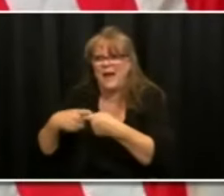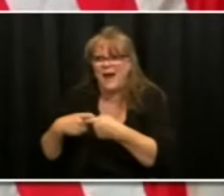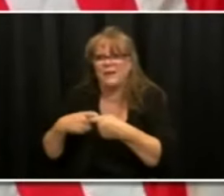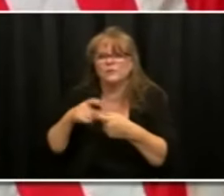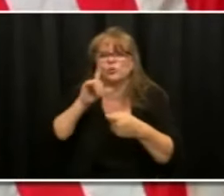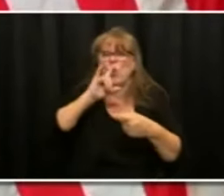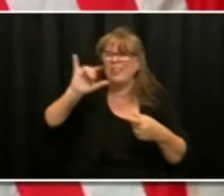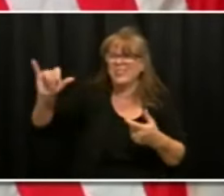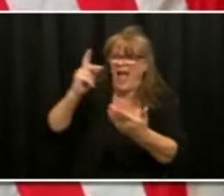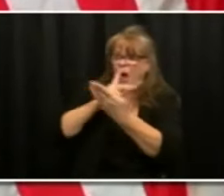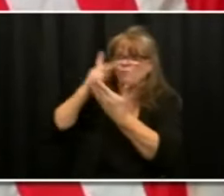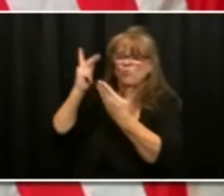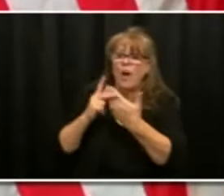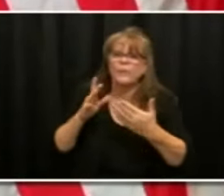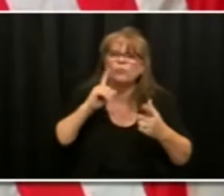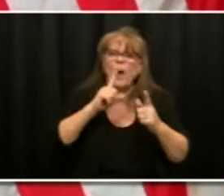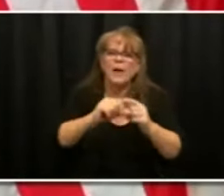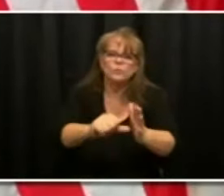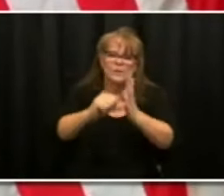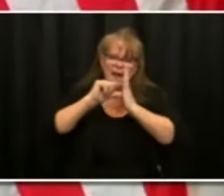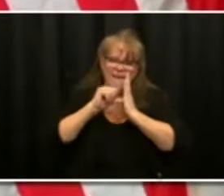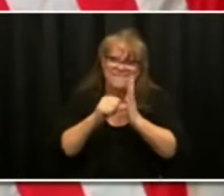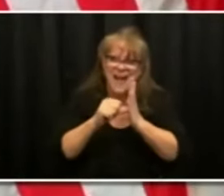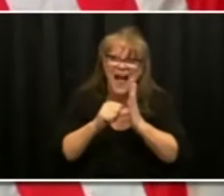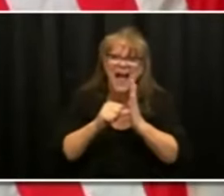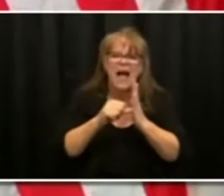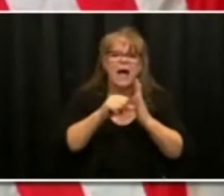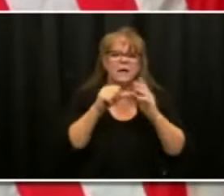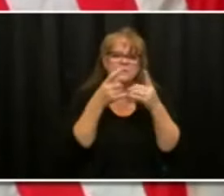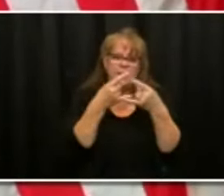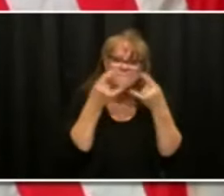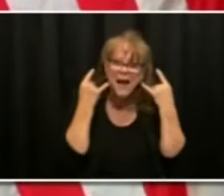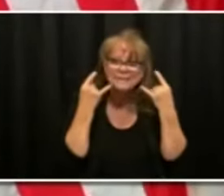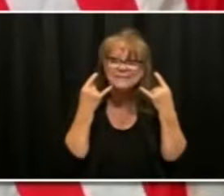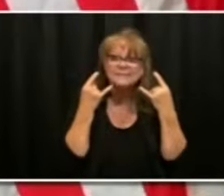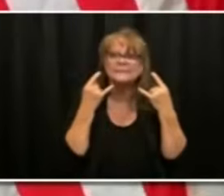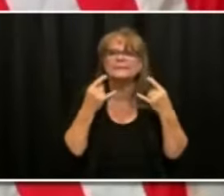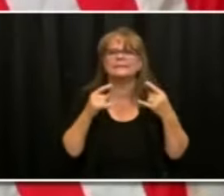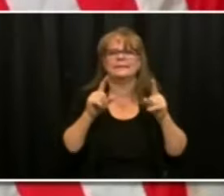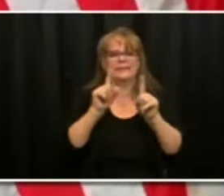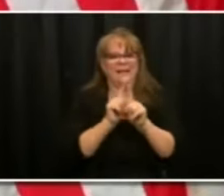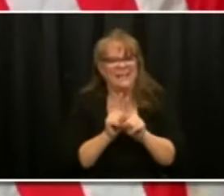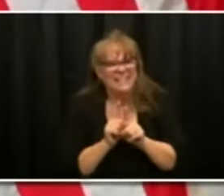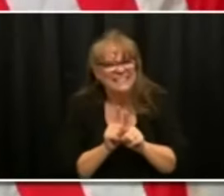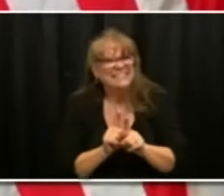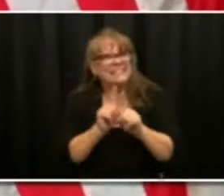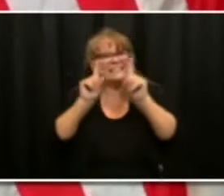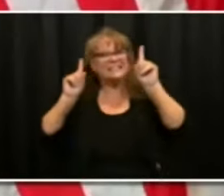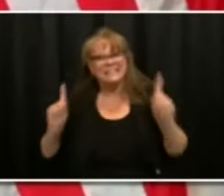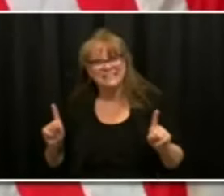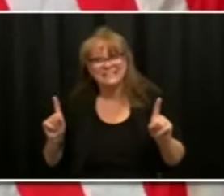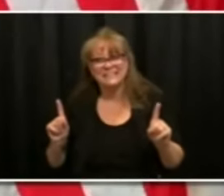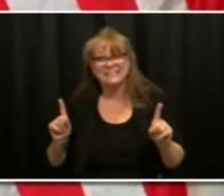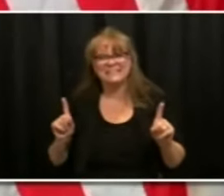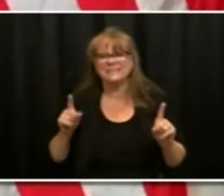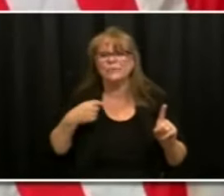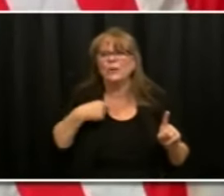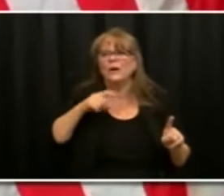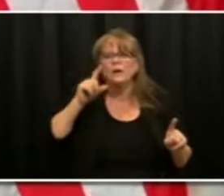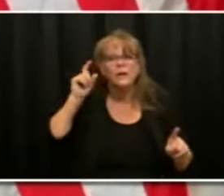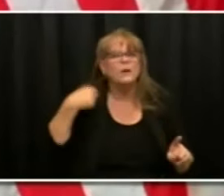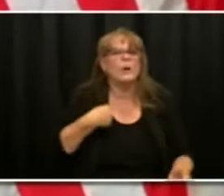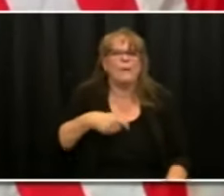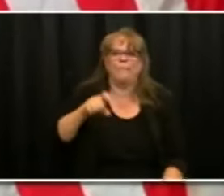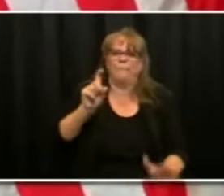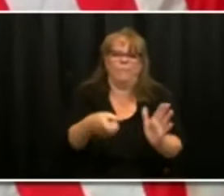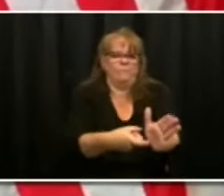their masks, keeping their distance. And as Coloradans, we all know we need to do more. So that 80% behavioral